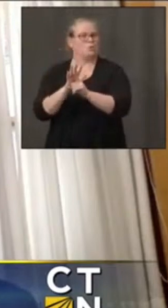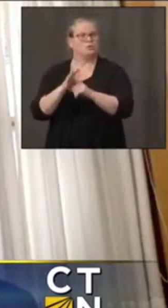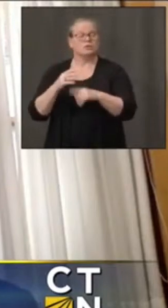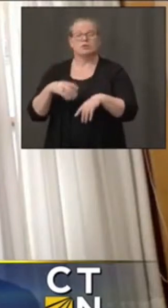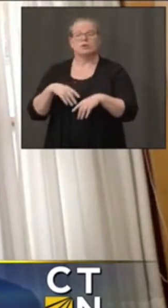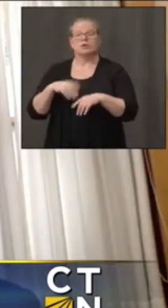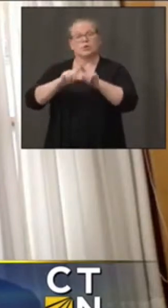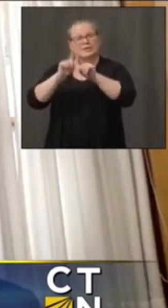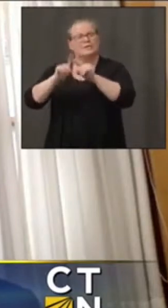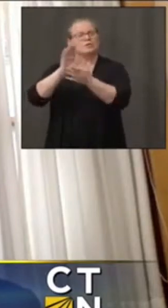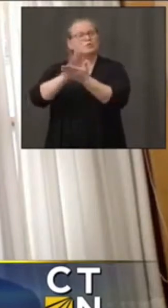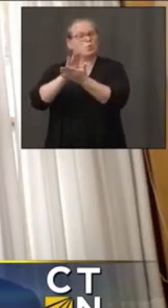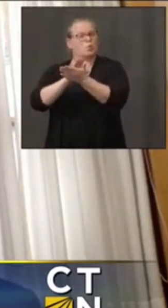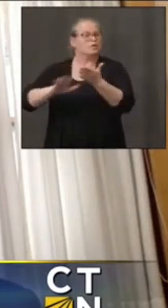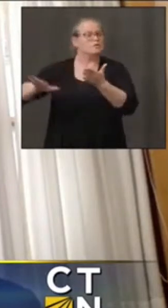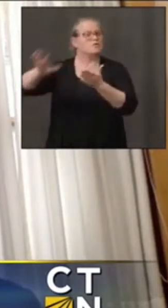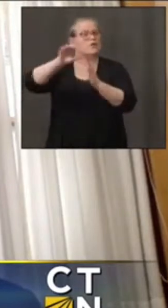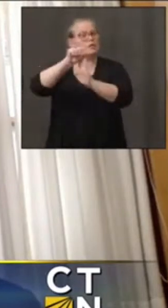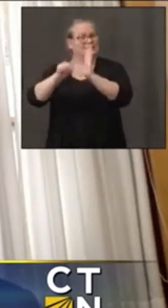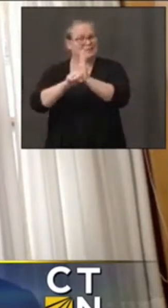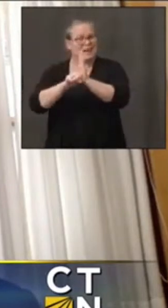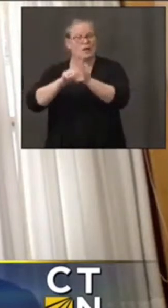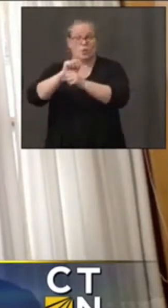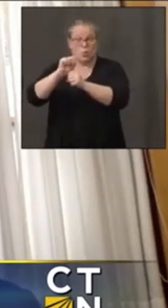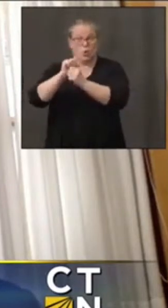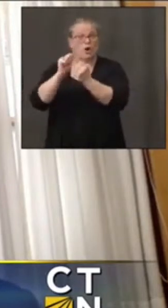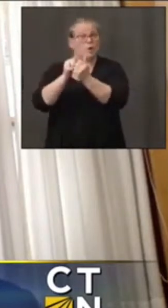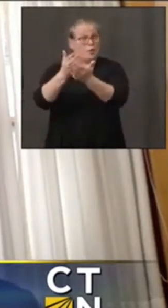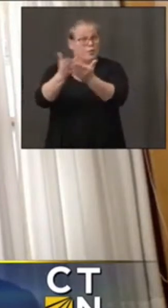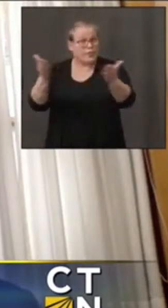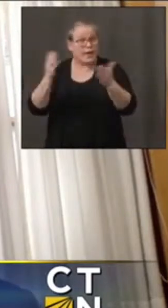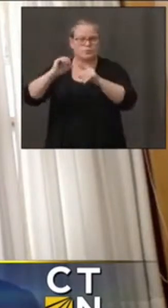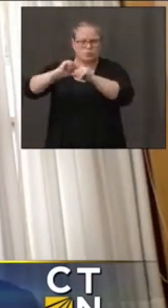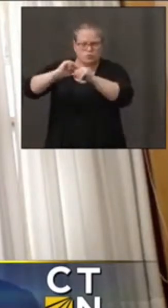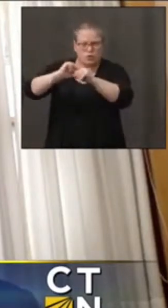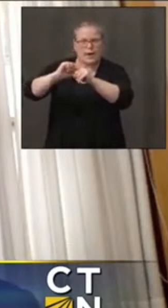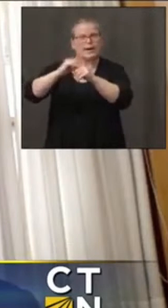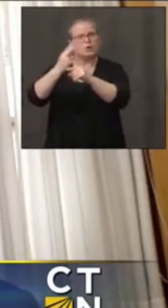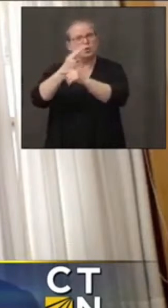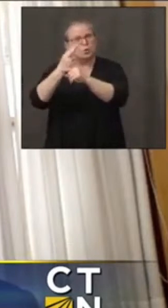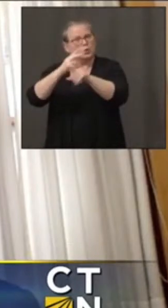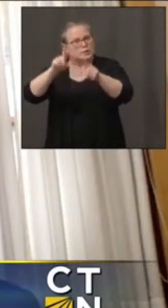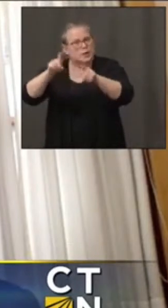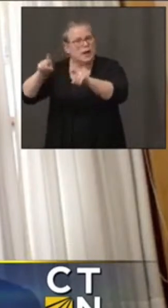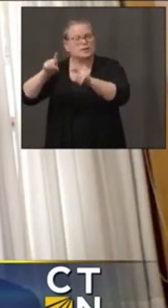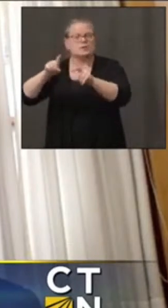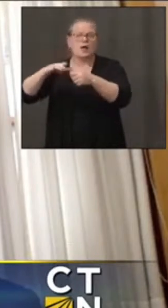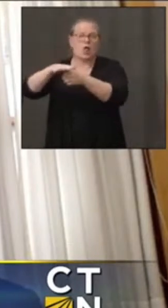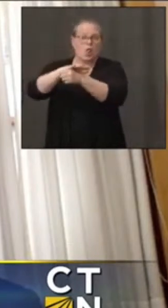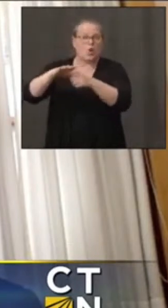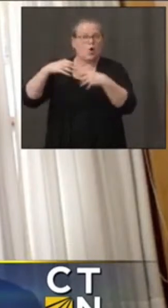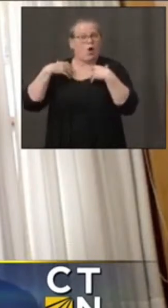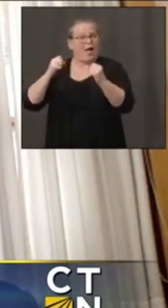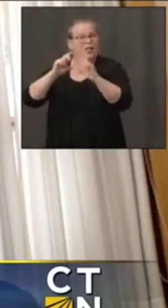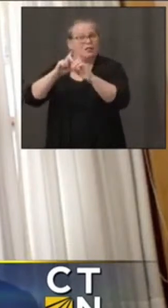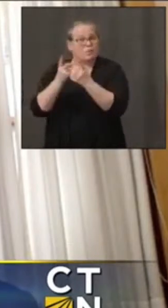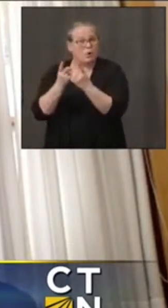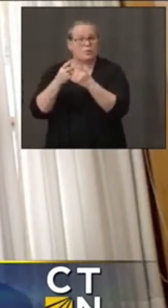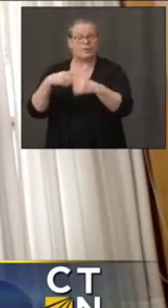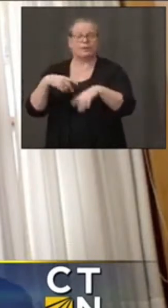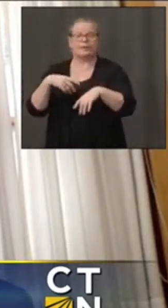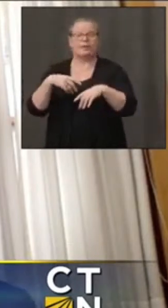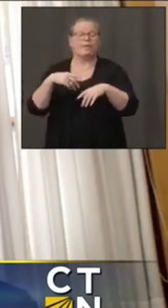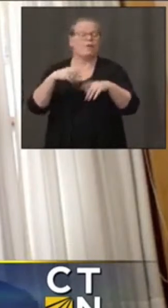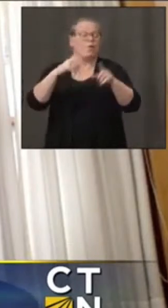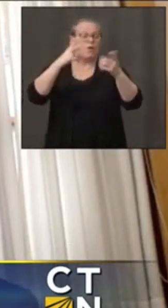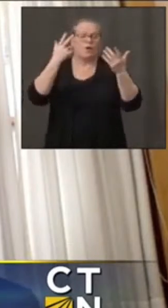state to help train them on how to use the test, or with their local healthcare partners, whether those are federally qualified health centers or their